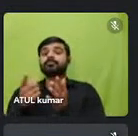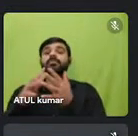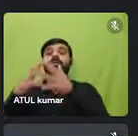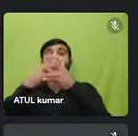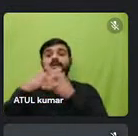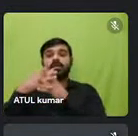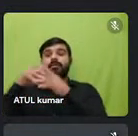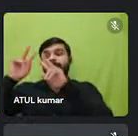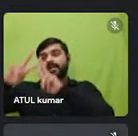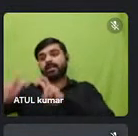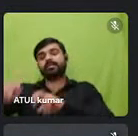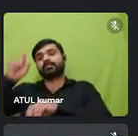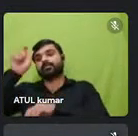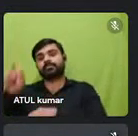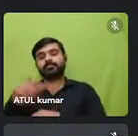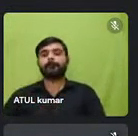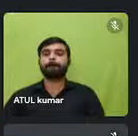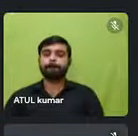American researcher.